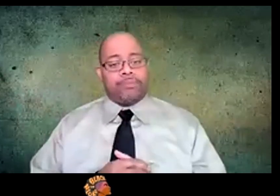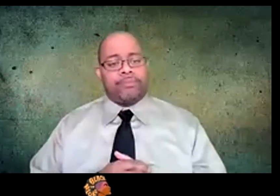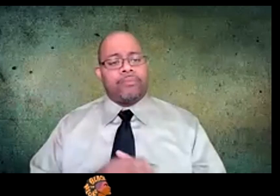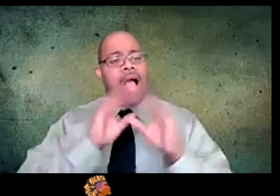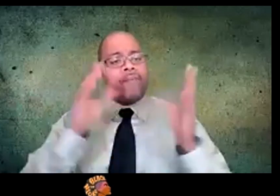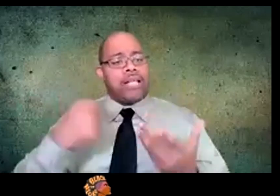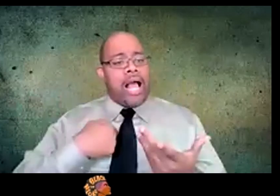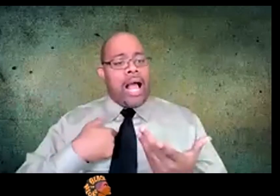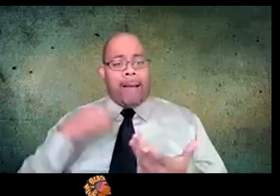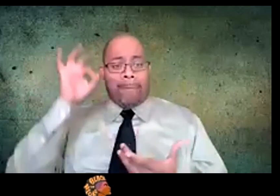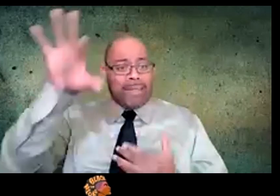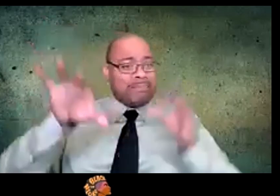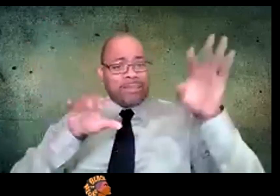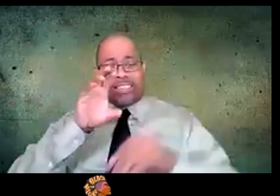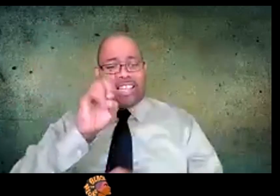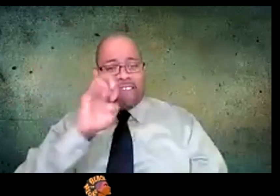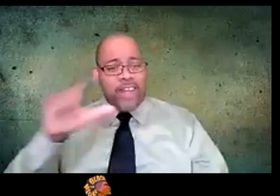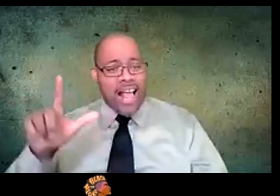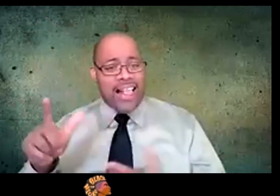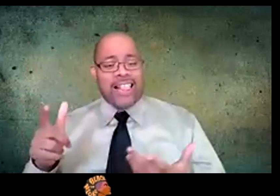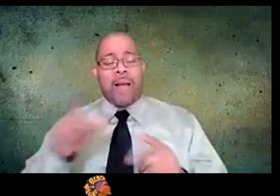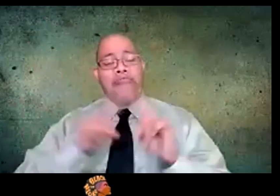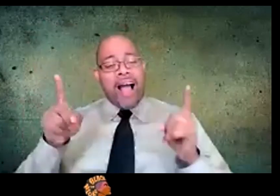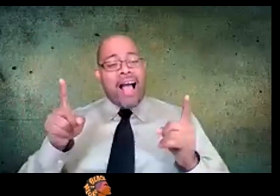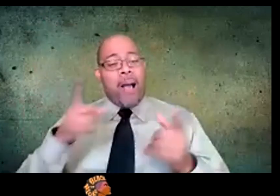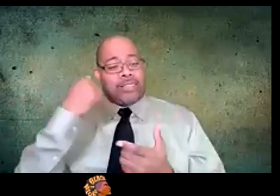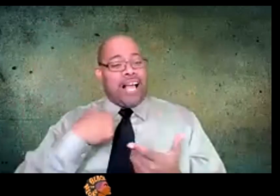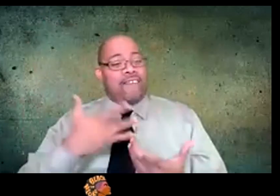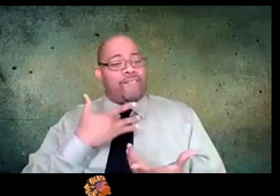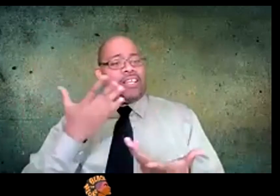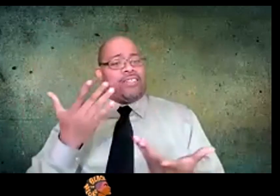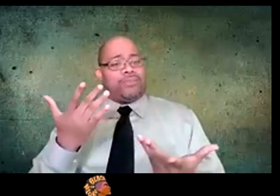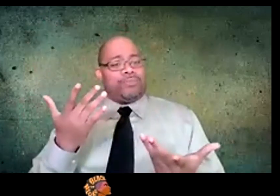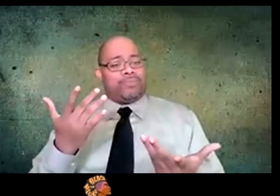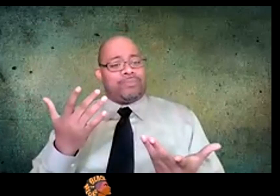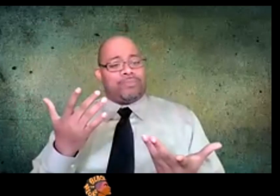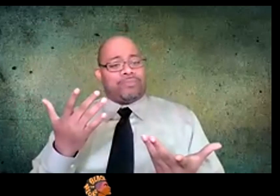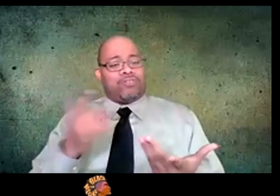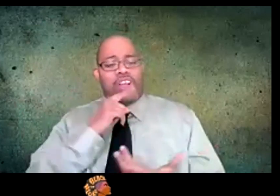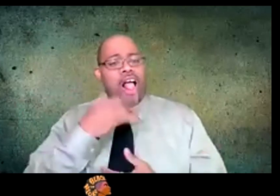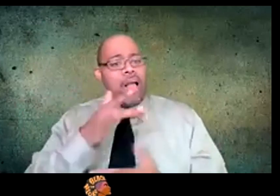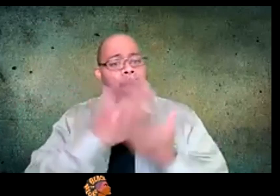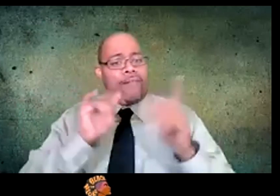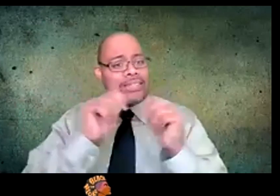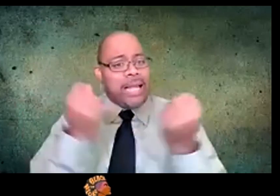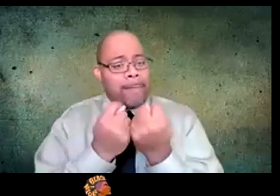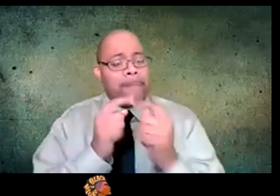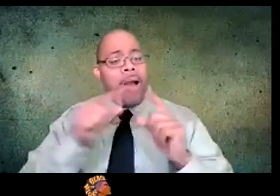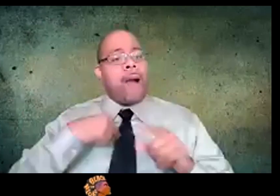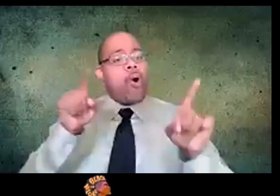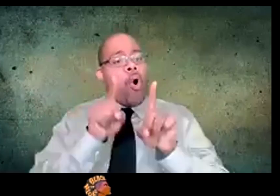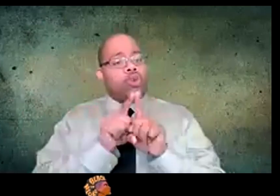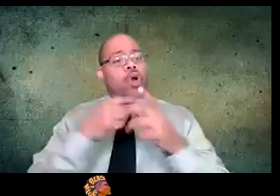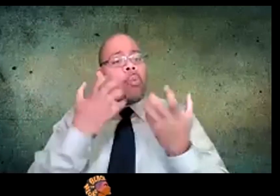I'm pitching Cerevel, but because I feel so great, so lucky to be part of the team. But I want to